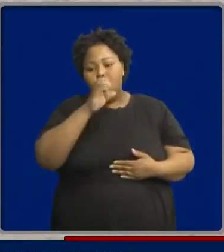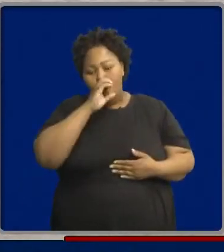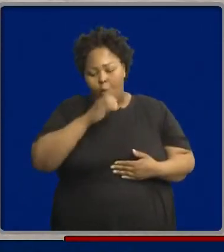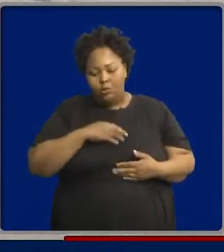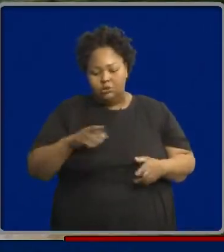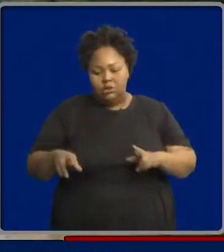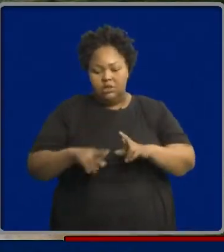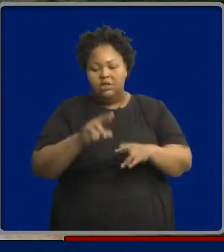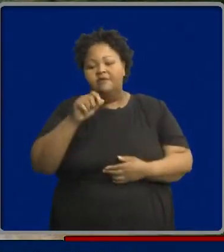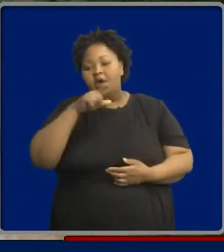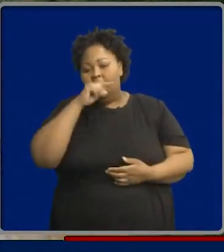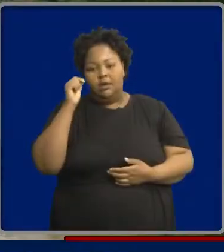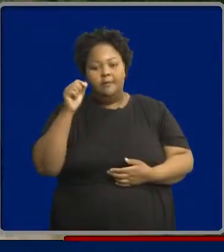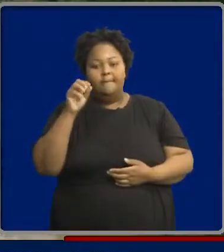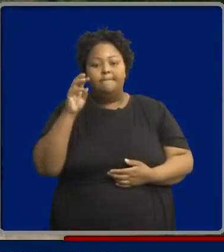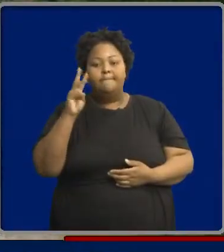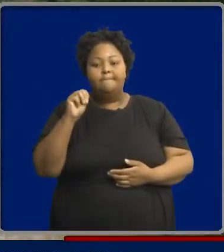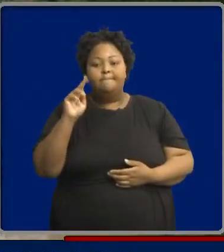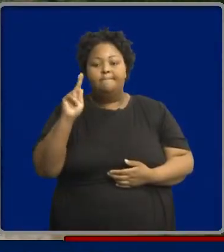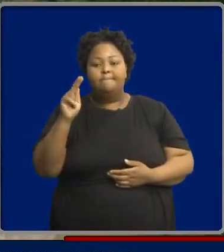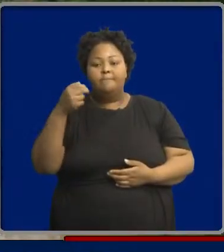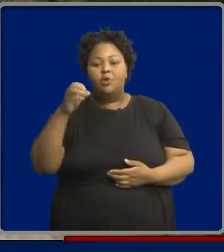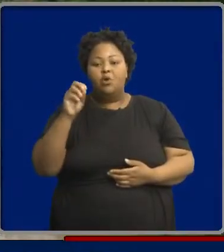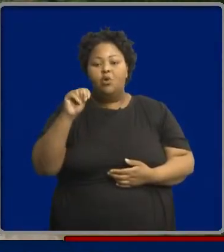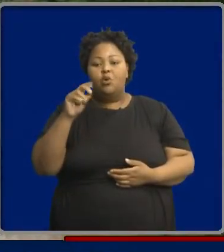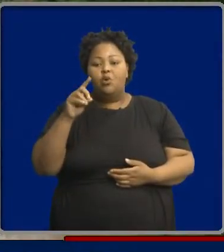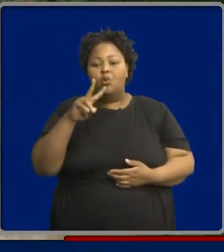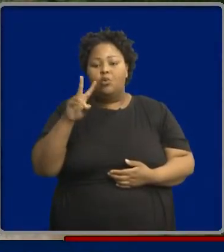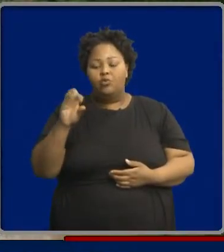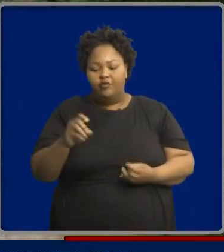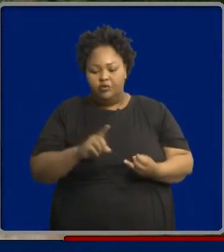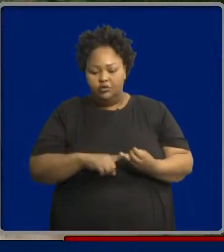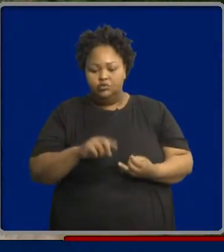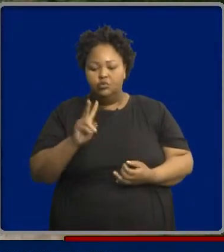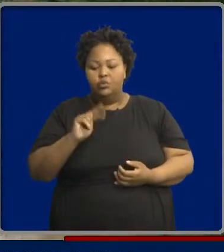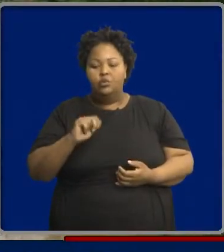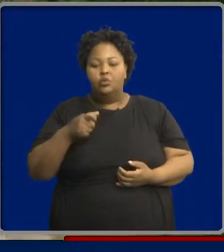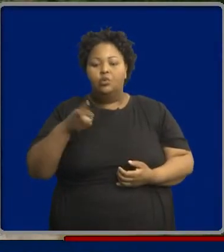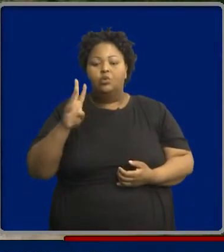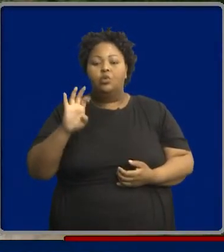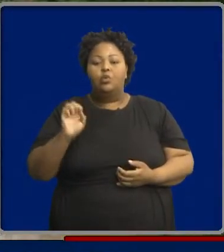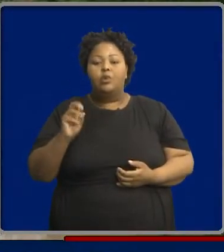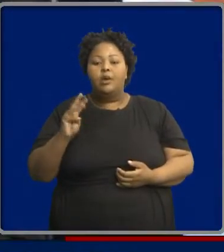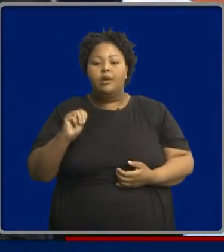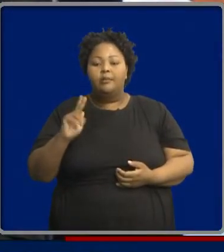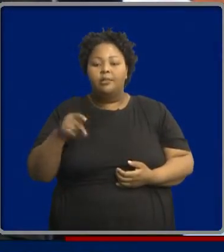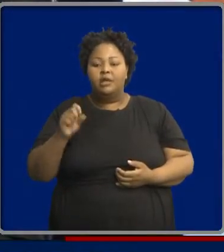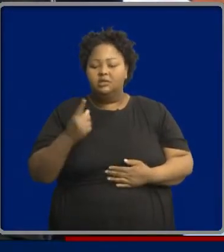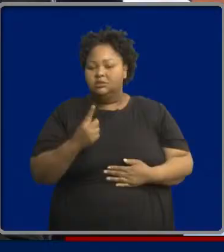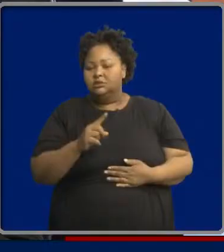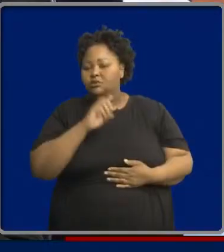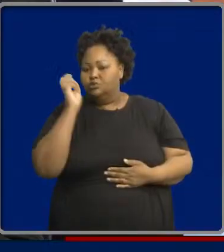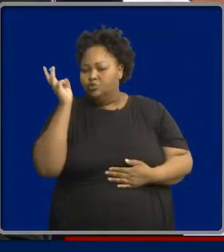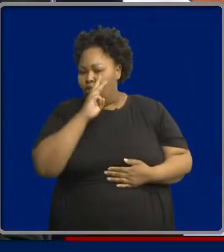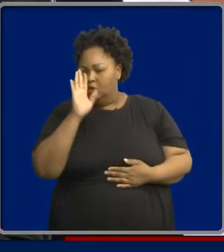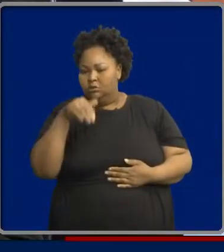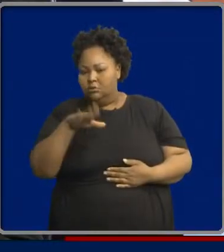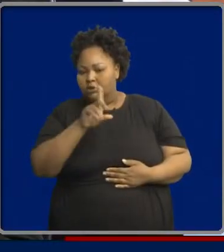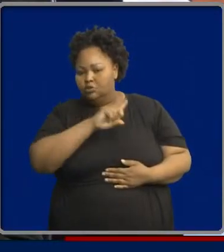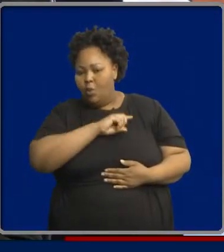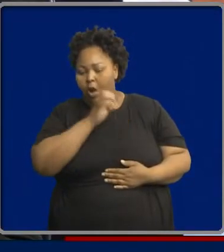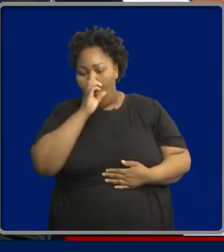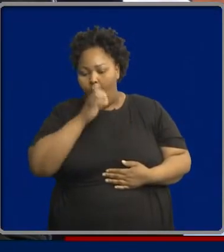following a possible flooding. There are some rivers whose gates have